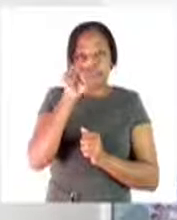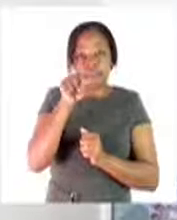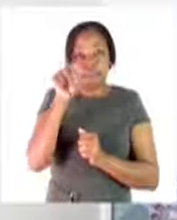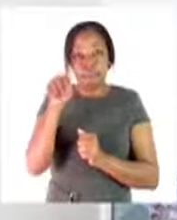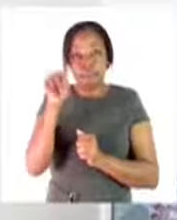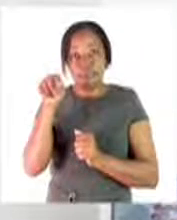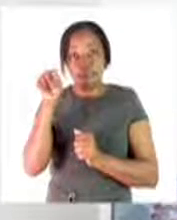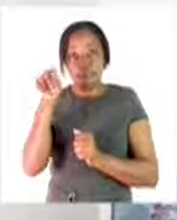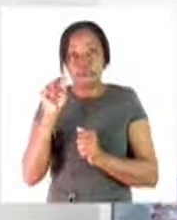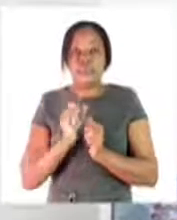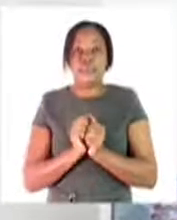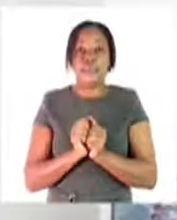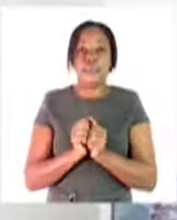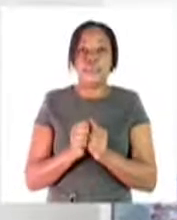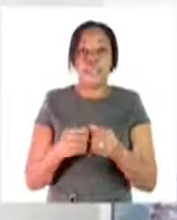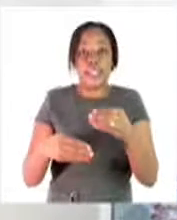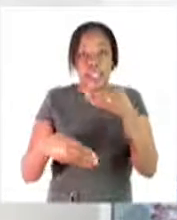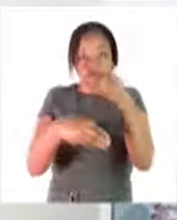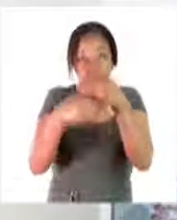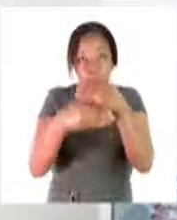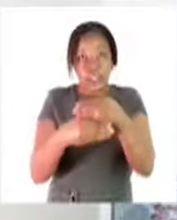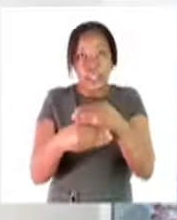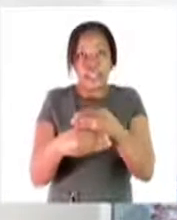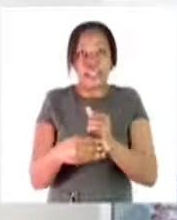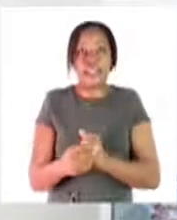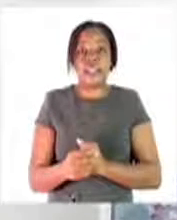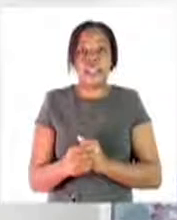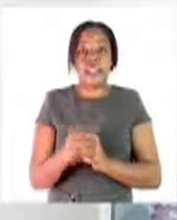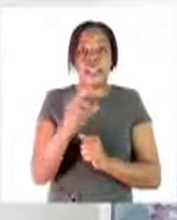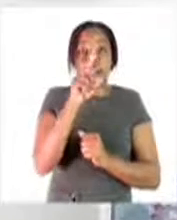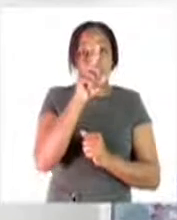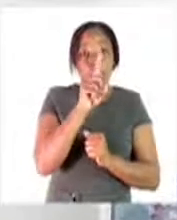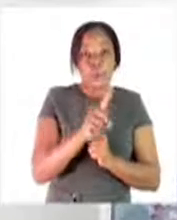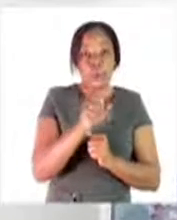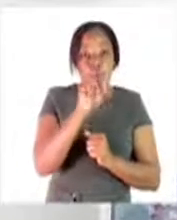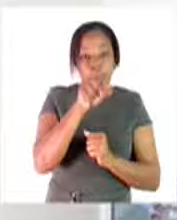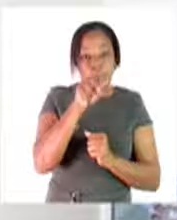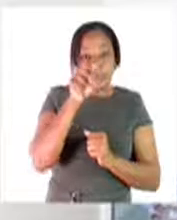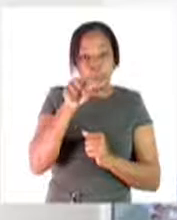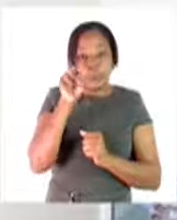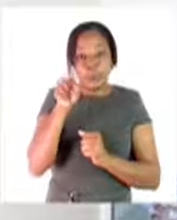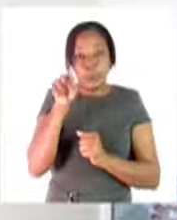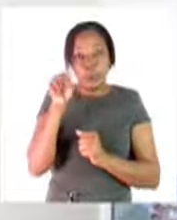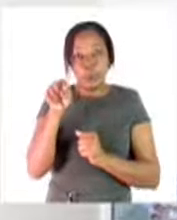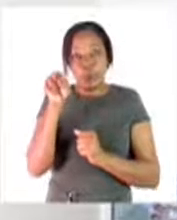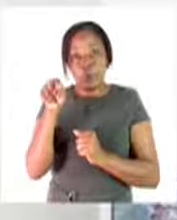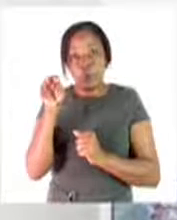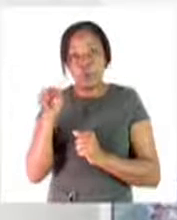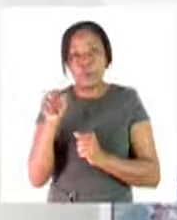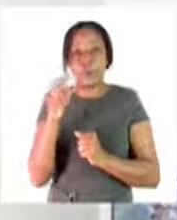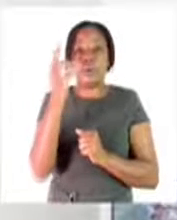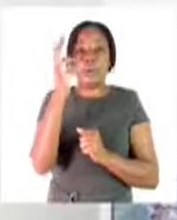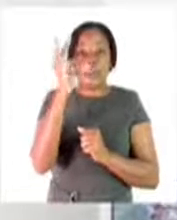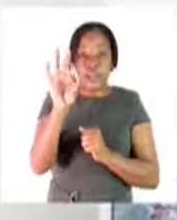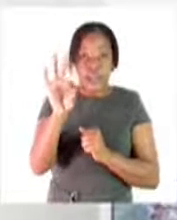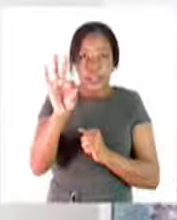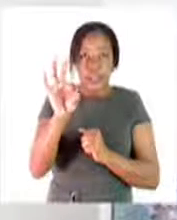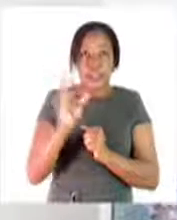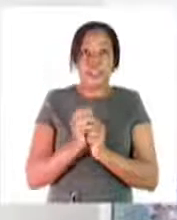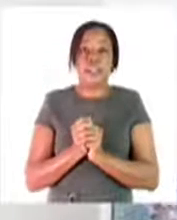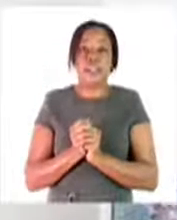I'm adding a 9 to a 5. 1, 2, 3, 4, 5,